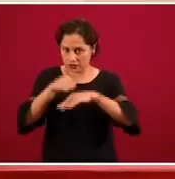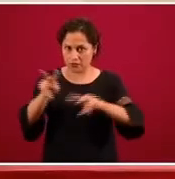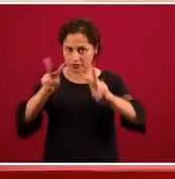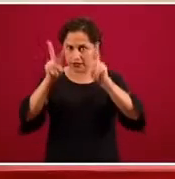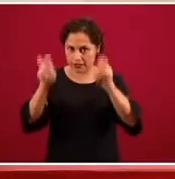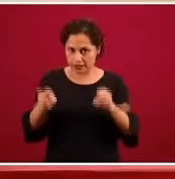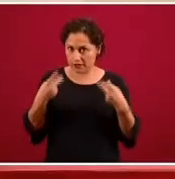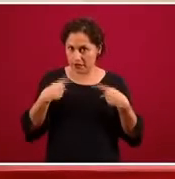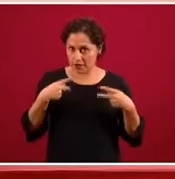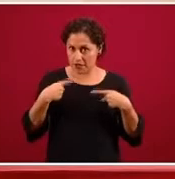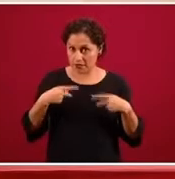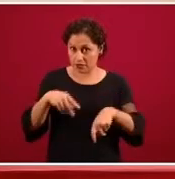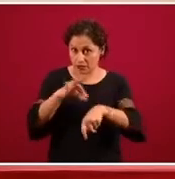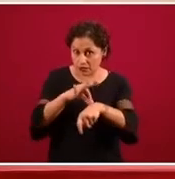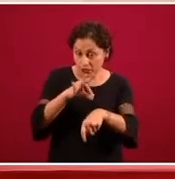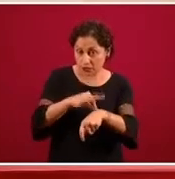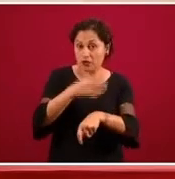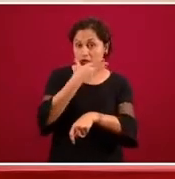the